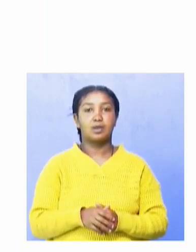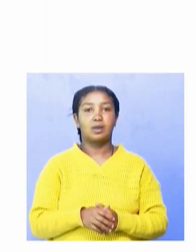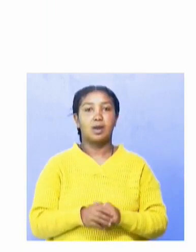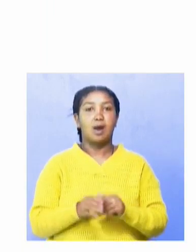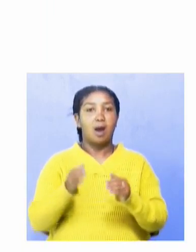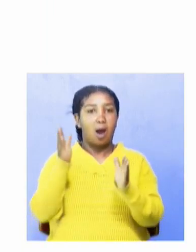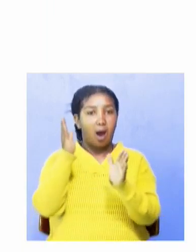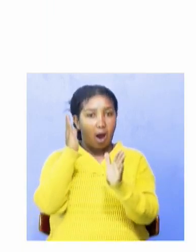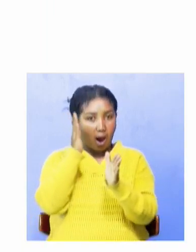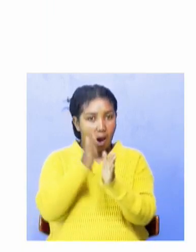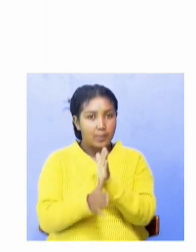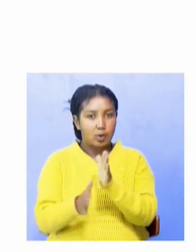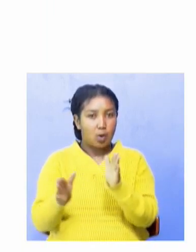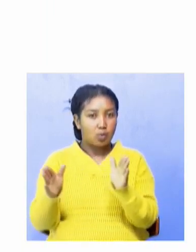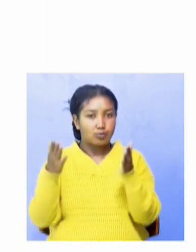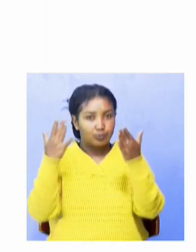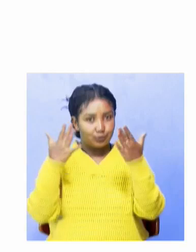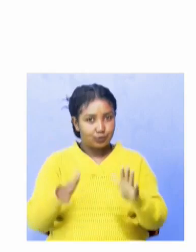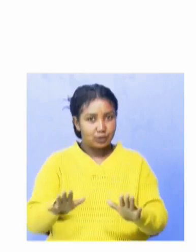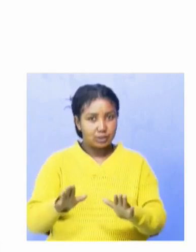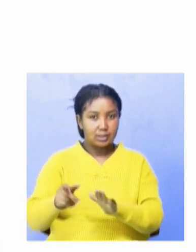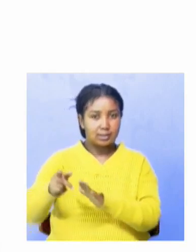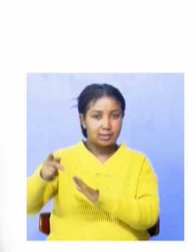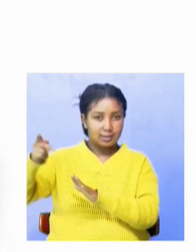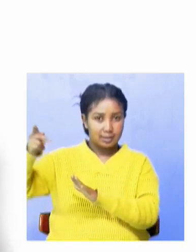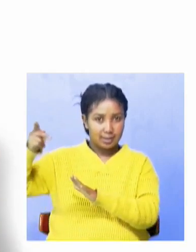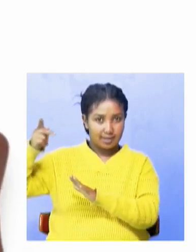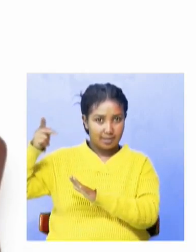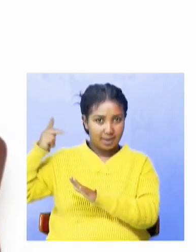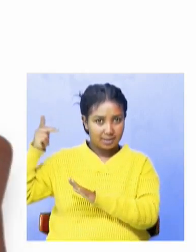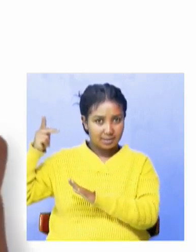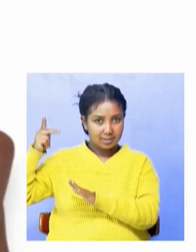happened in the past or actions happening.